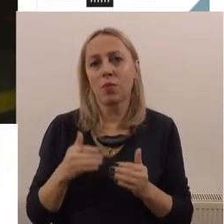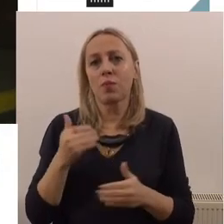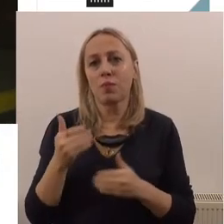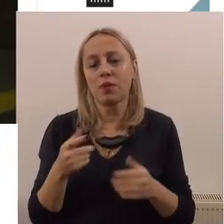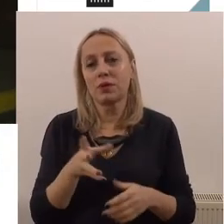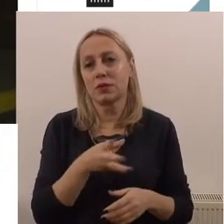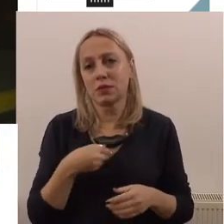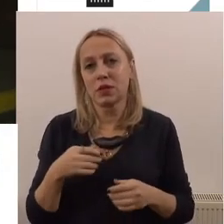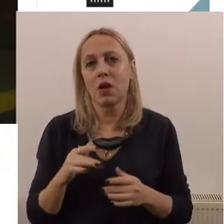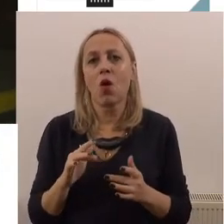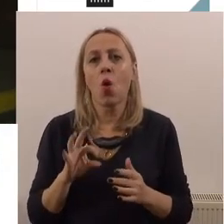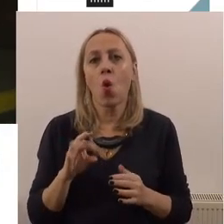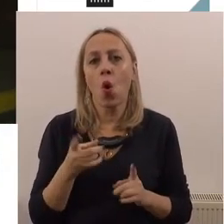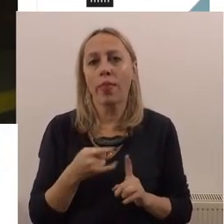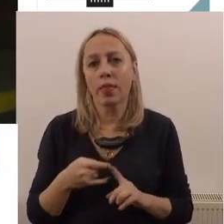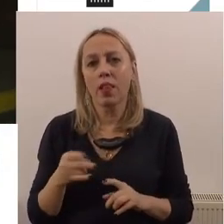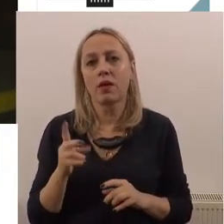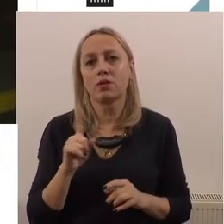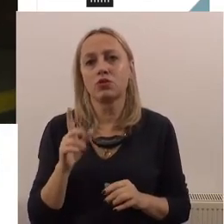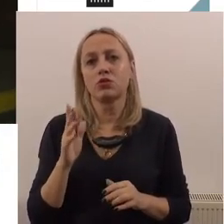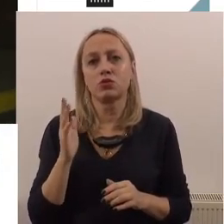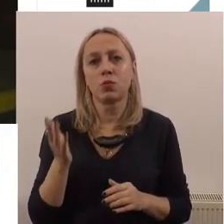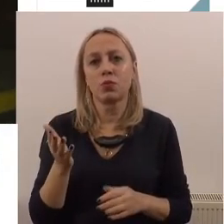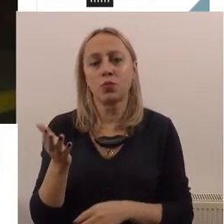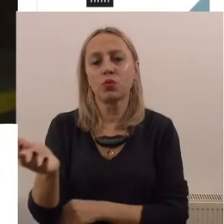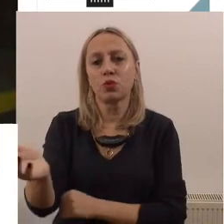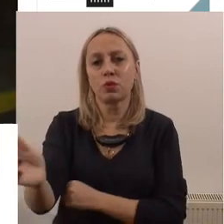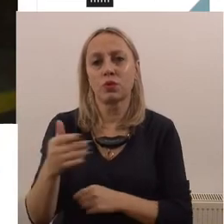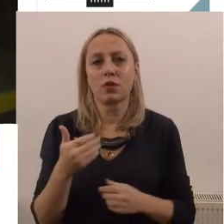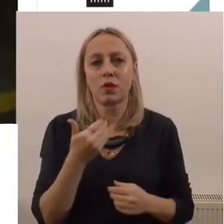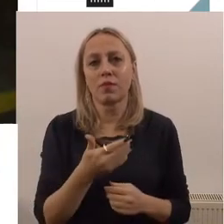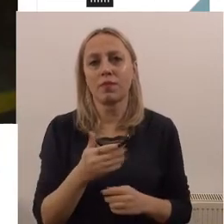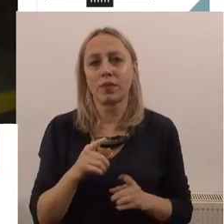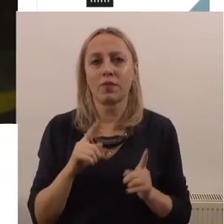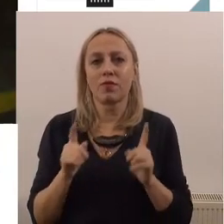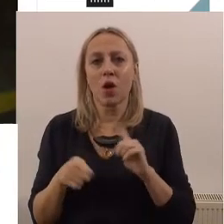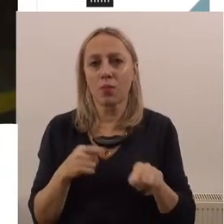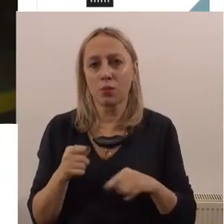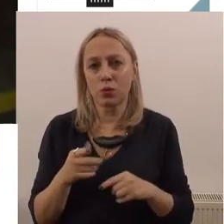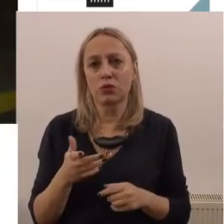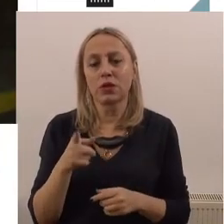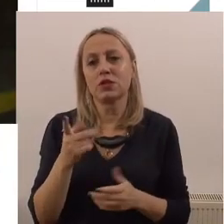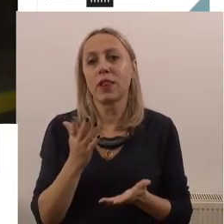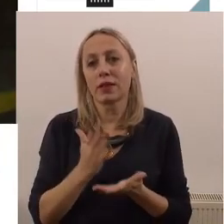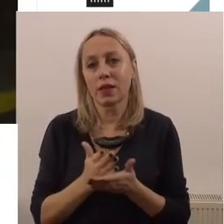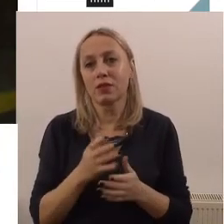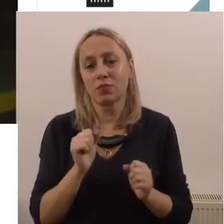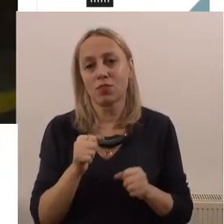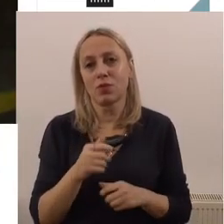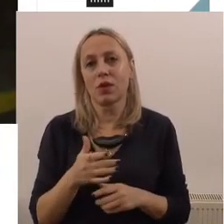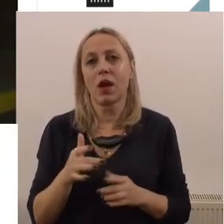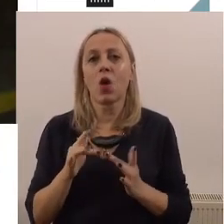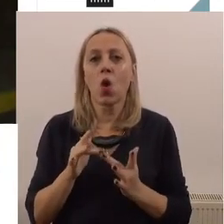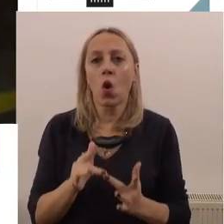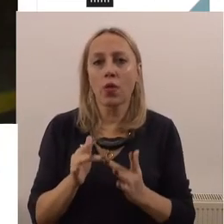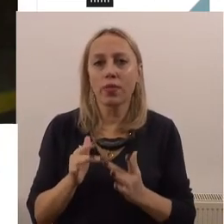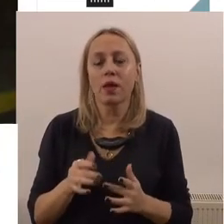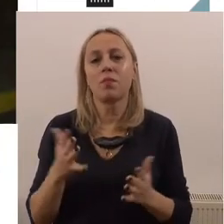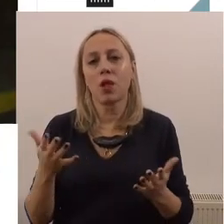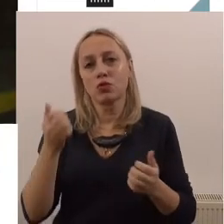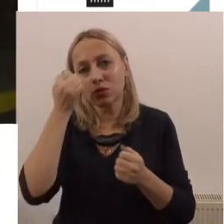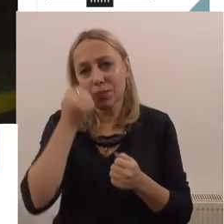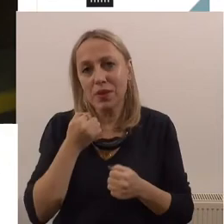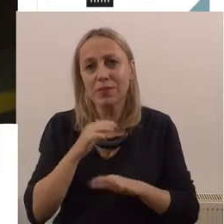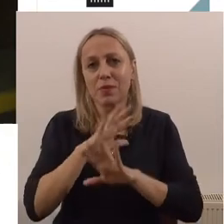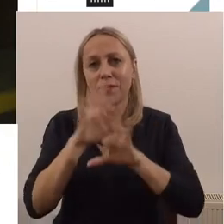the presentations if our colleagues do not mind. And those who joined us online, we're happy to take questions and we can